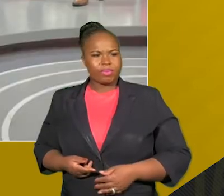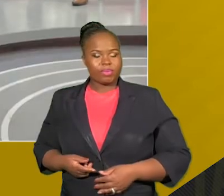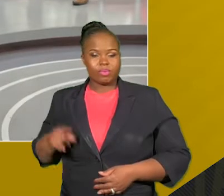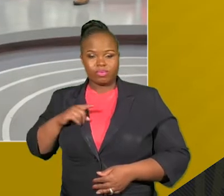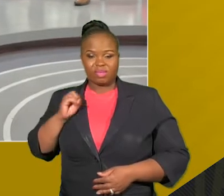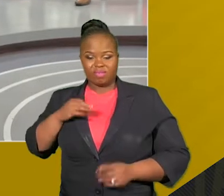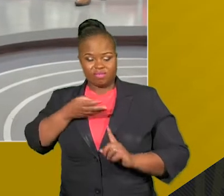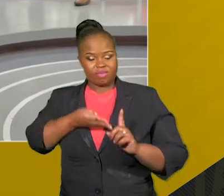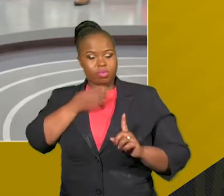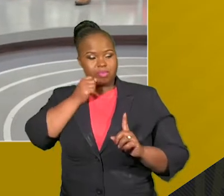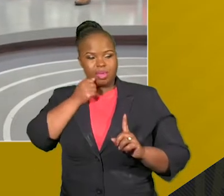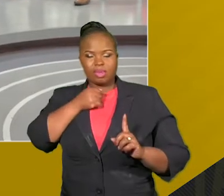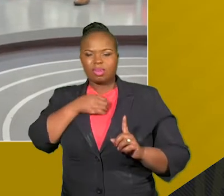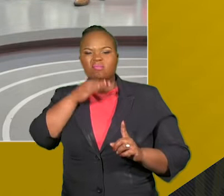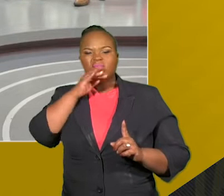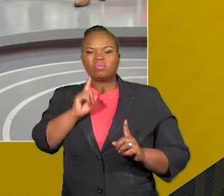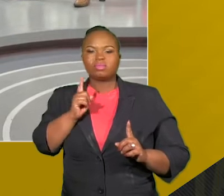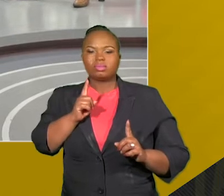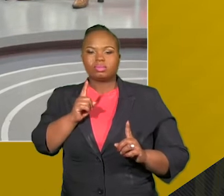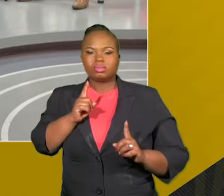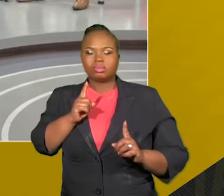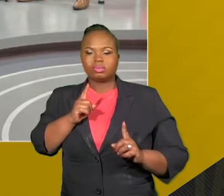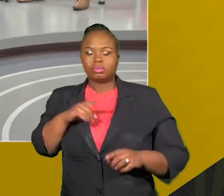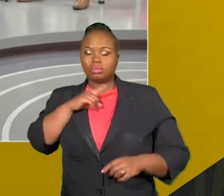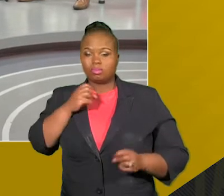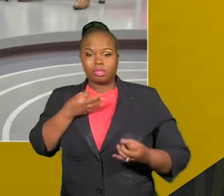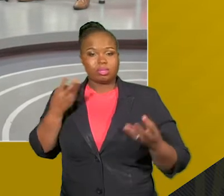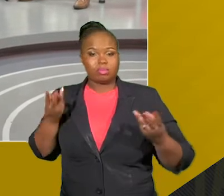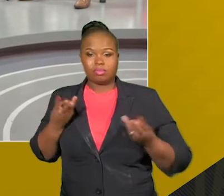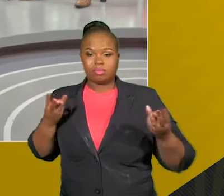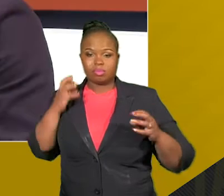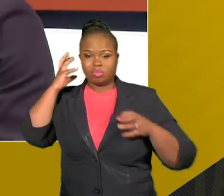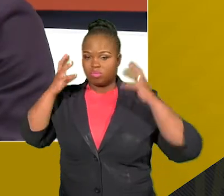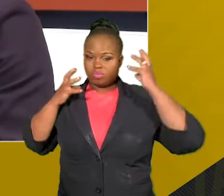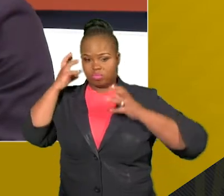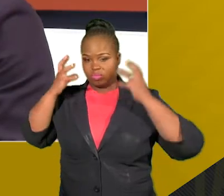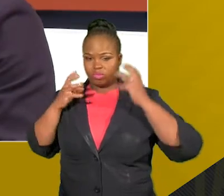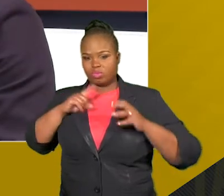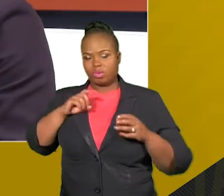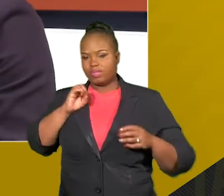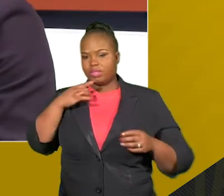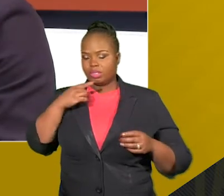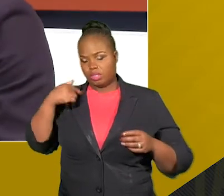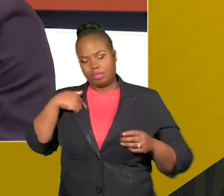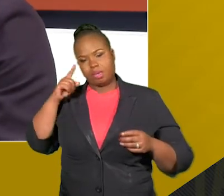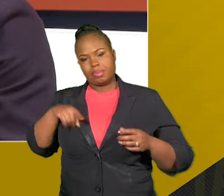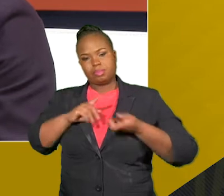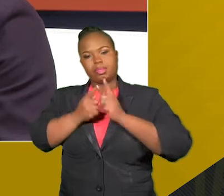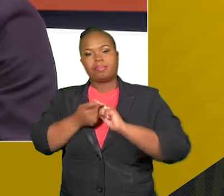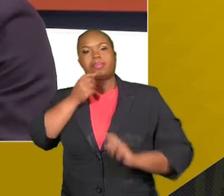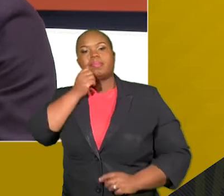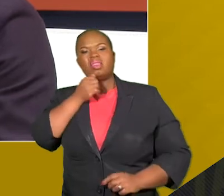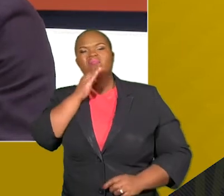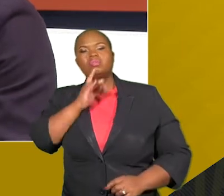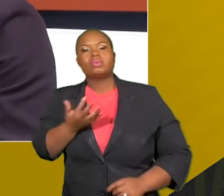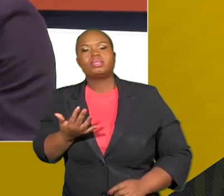man, what does it mean? There is a confusion from society in terms of ukuthi mangabe kuthiwa iba indoda kusho ukuthini ekhama bathi